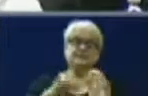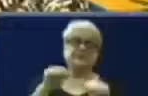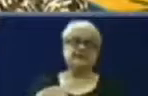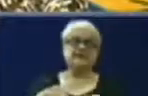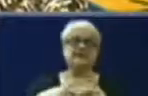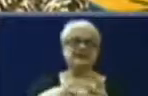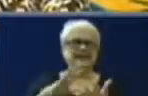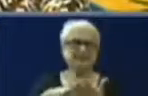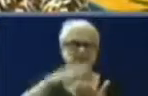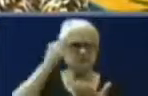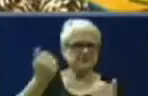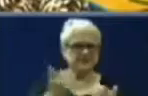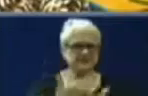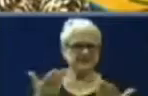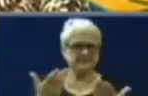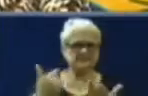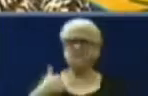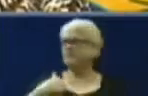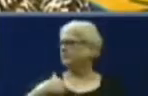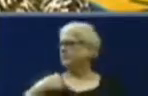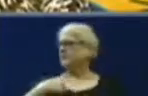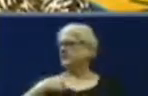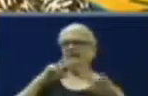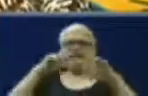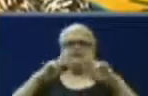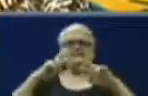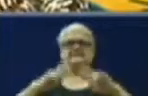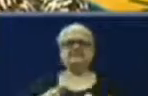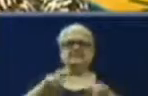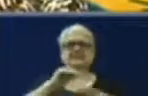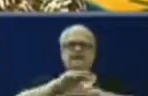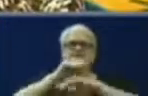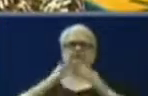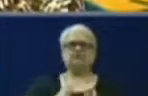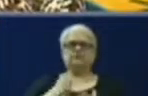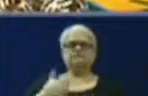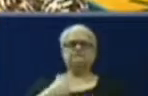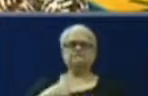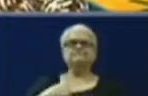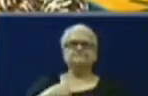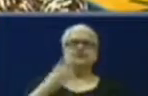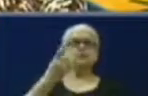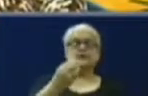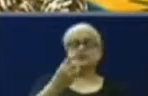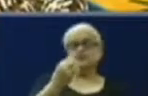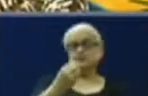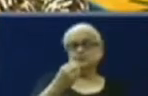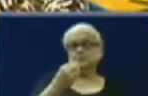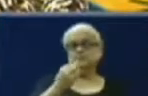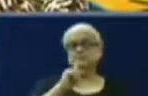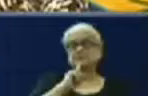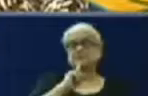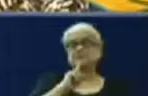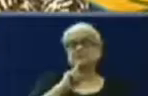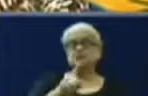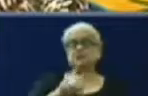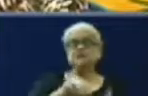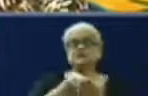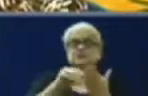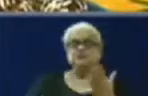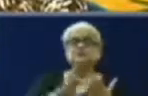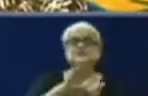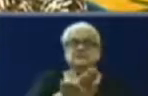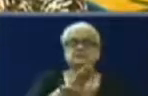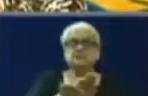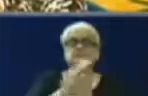For me in my position, I'm an assessment counselor, and one of the main priorities that I do is to try to ensure that the students and schools